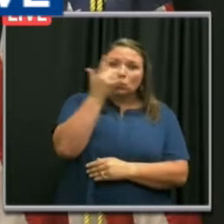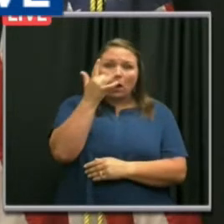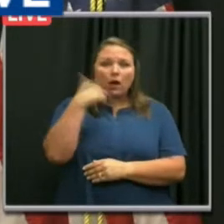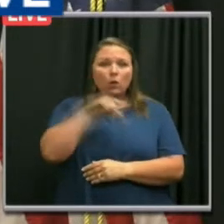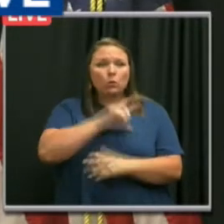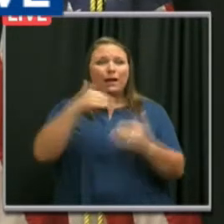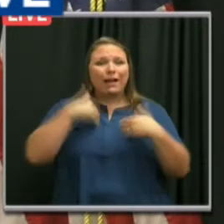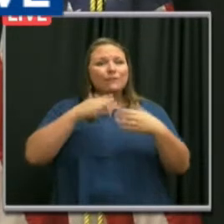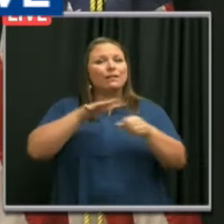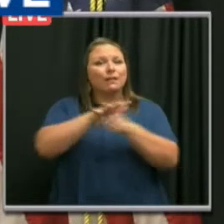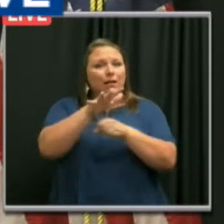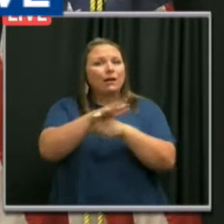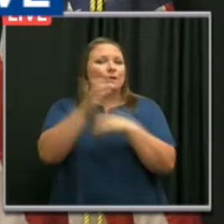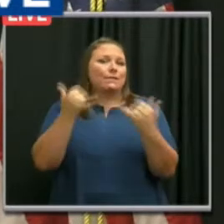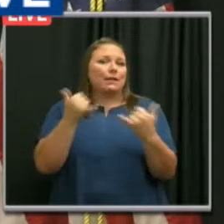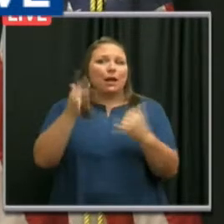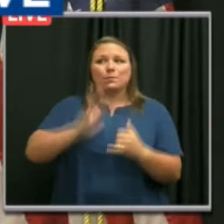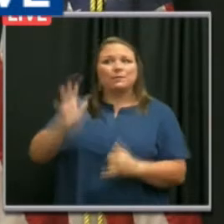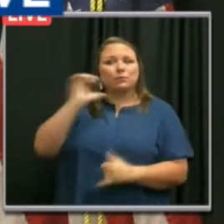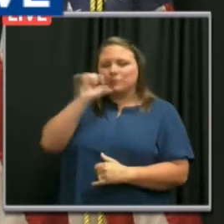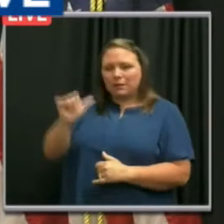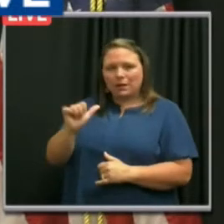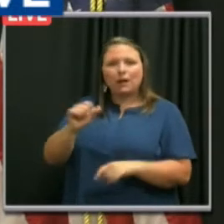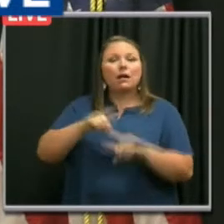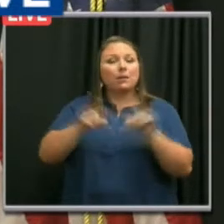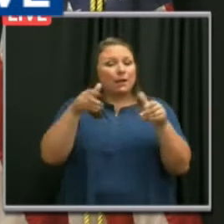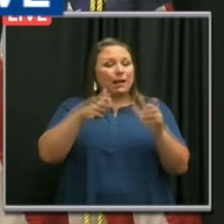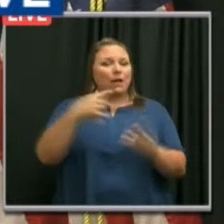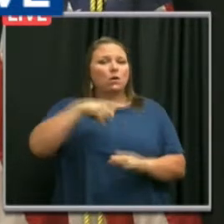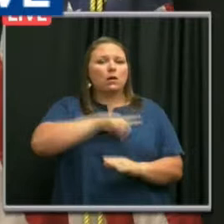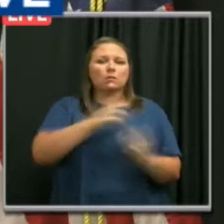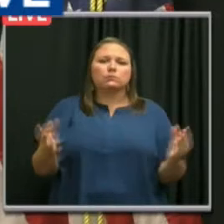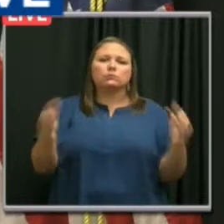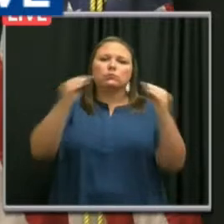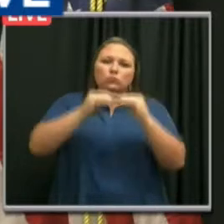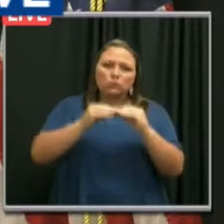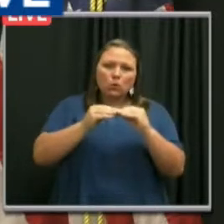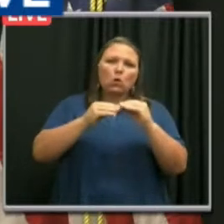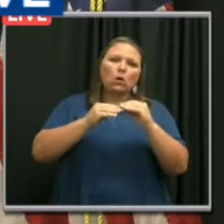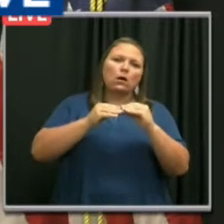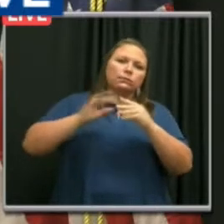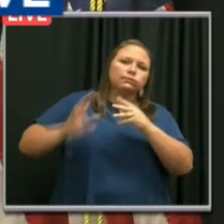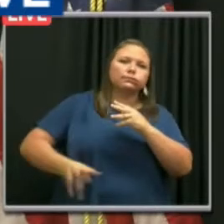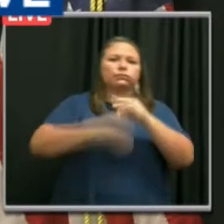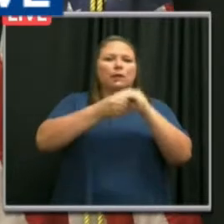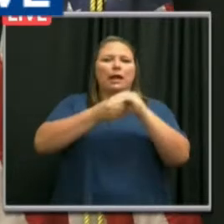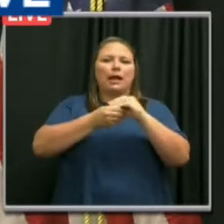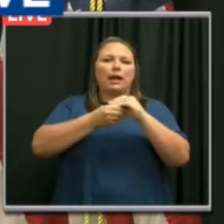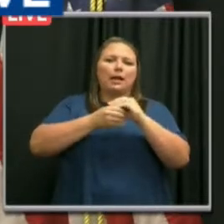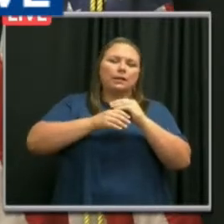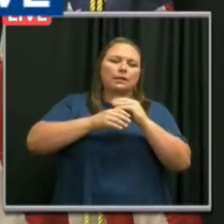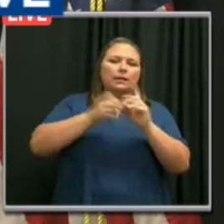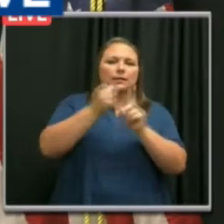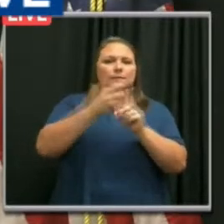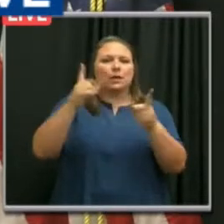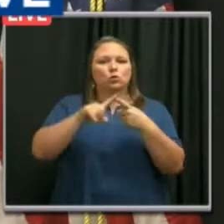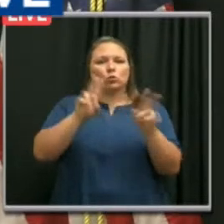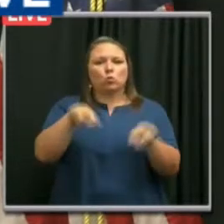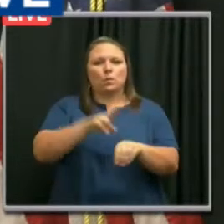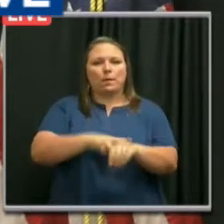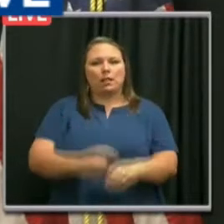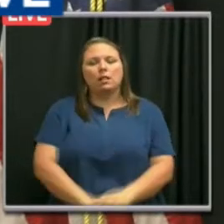have the capacity to do it now, and that will allow us to further expand and get back to normal.